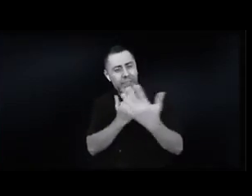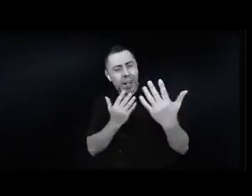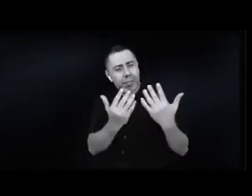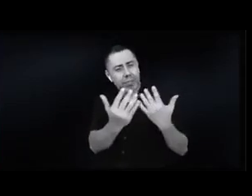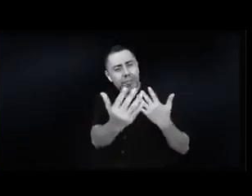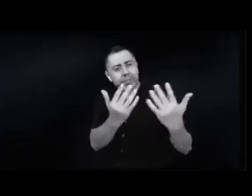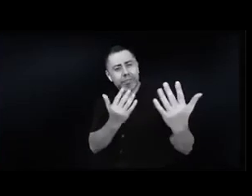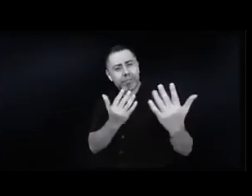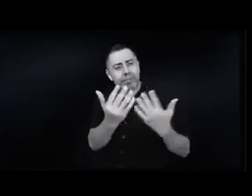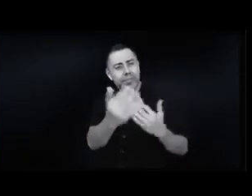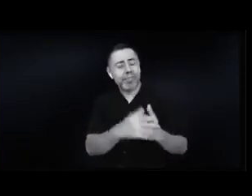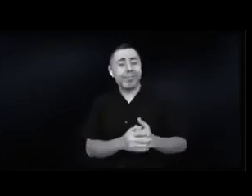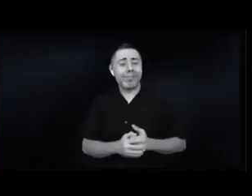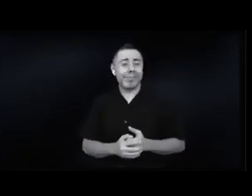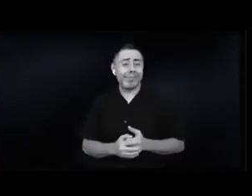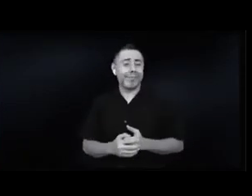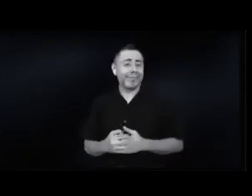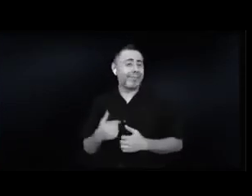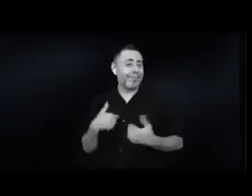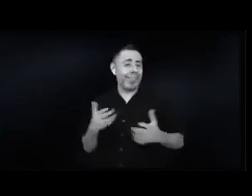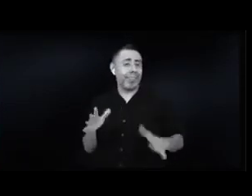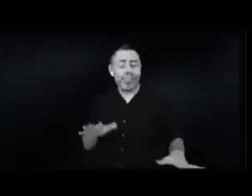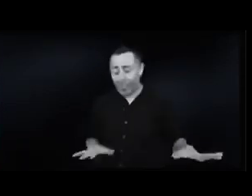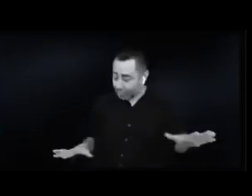It's me.